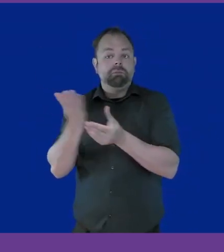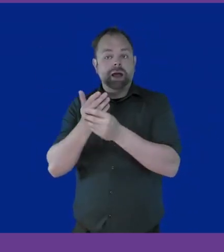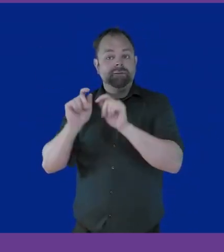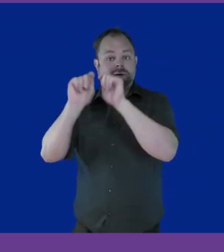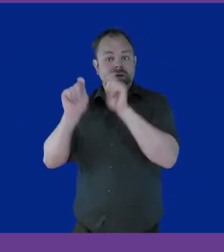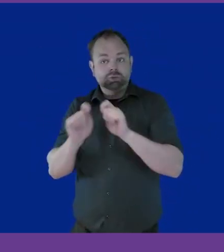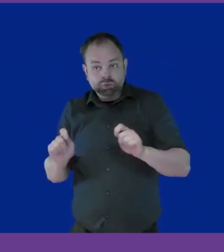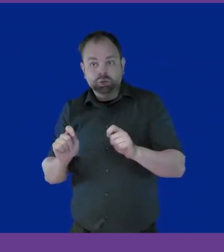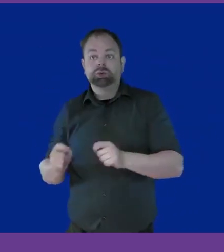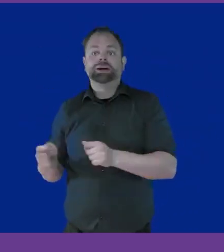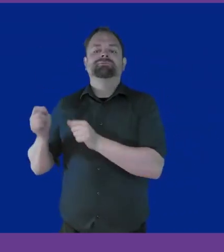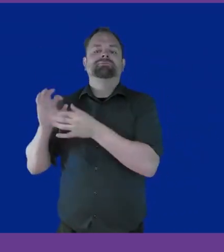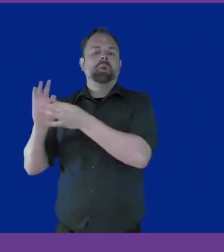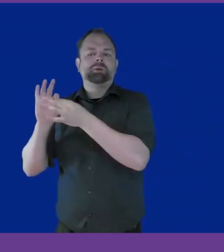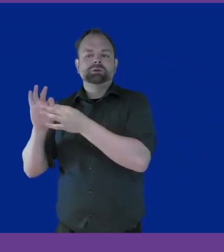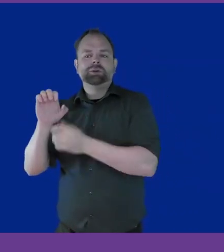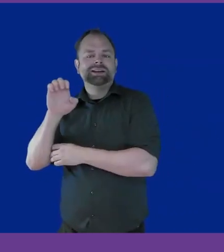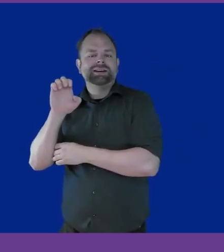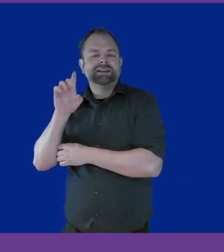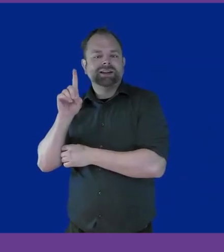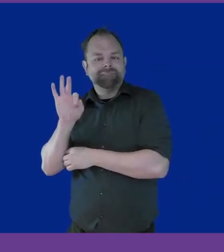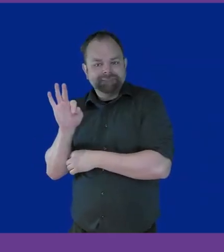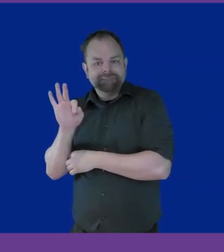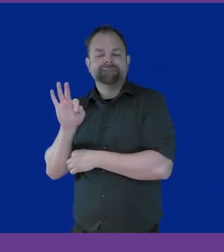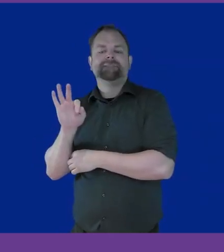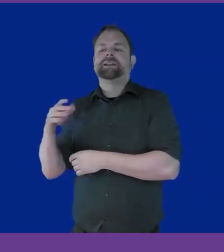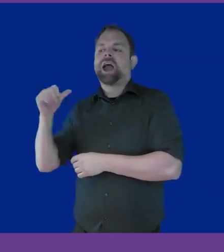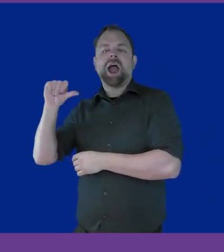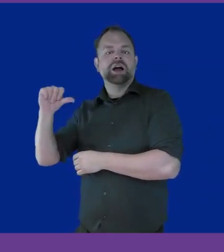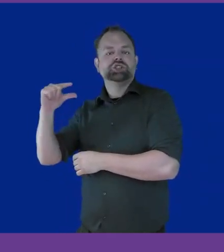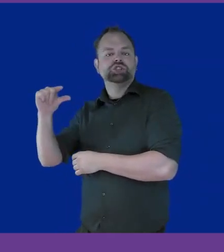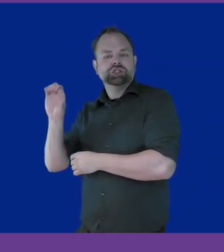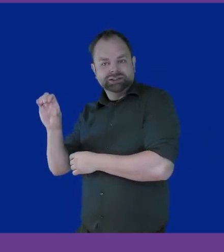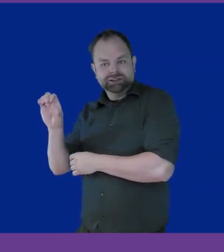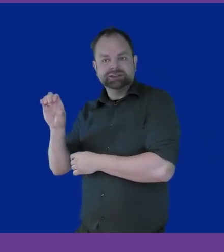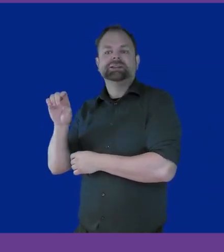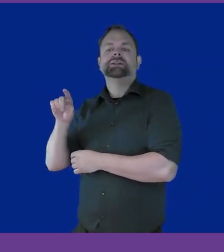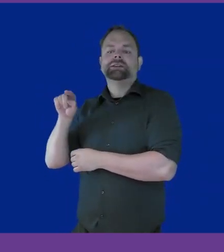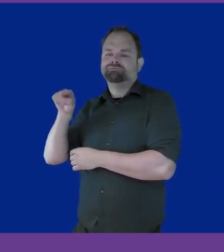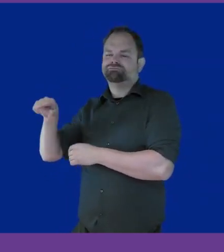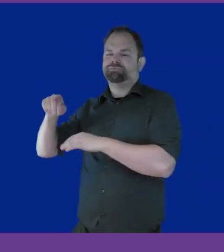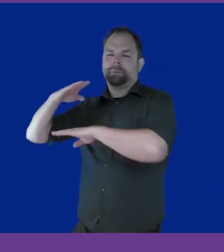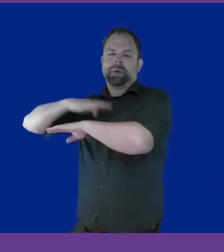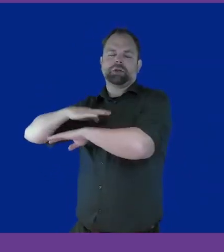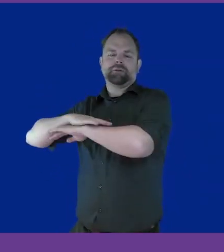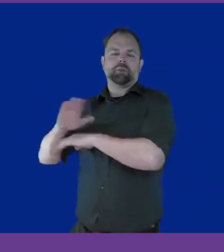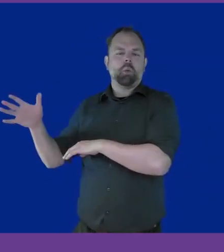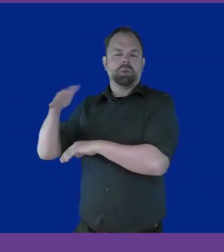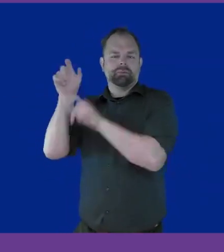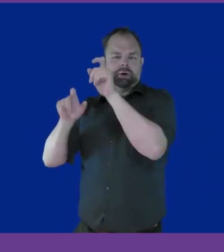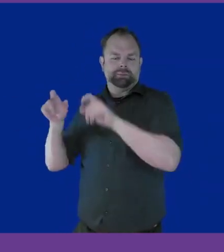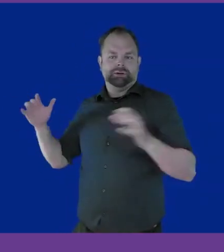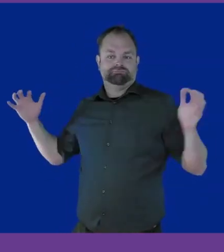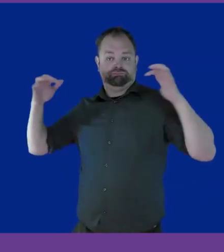of all people, but also with the European Blind Union, because we usually